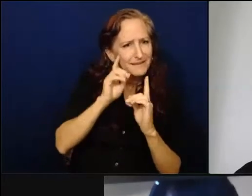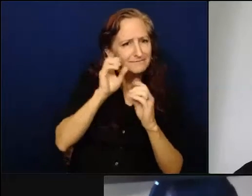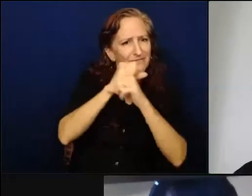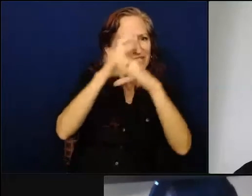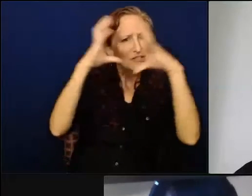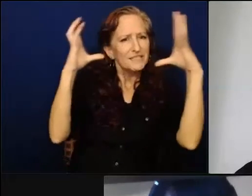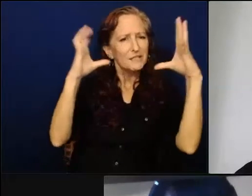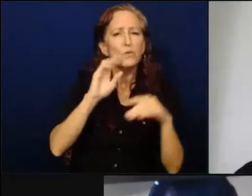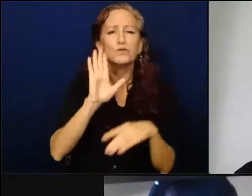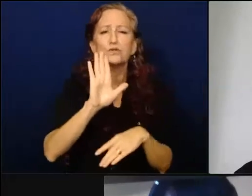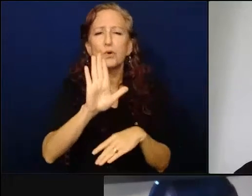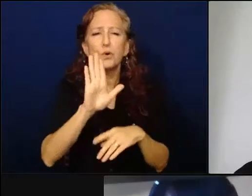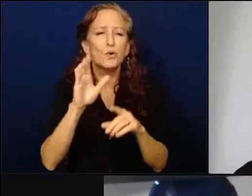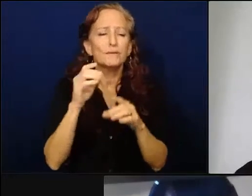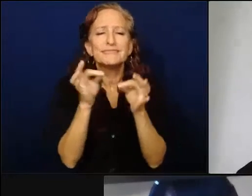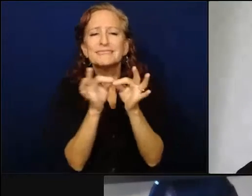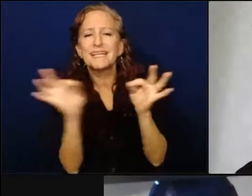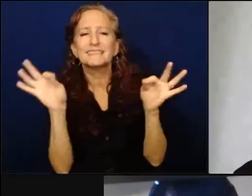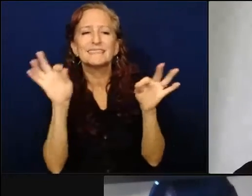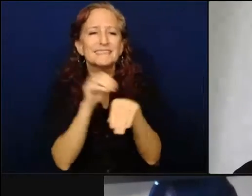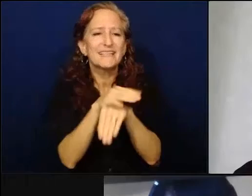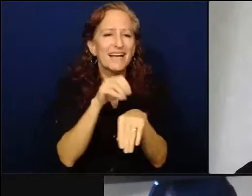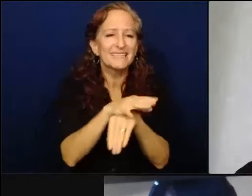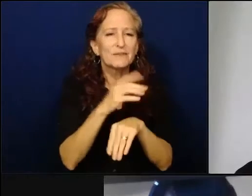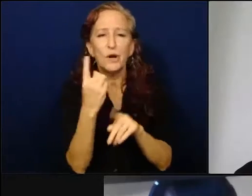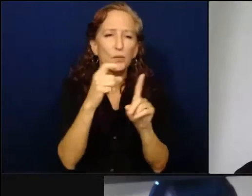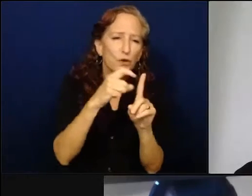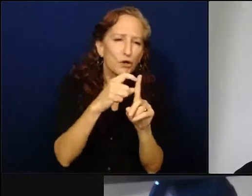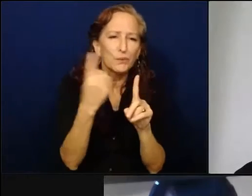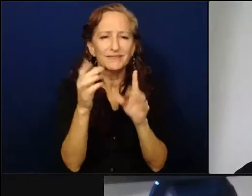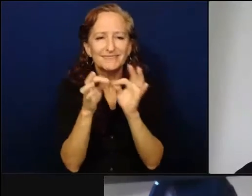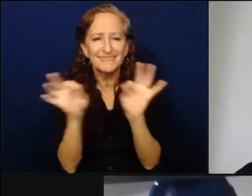them? Not one word, but one sentence or so word of advice.